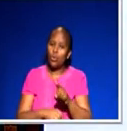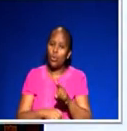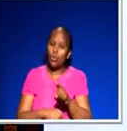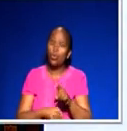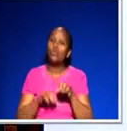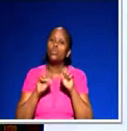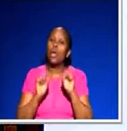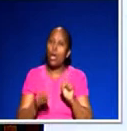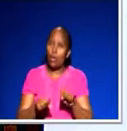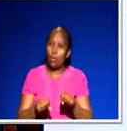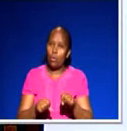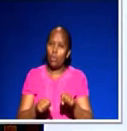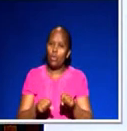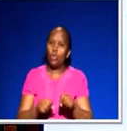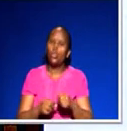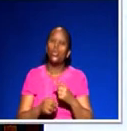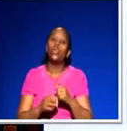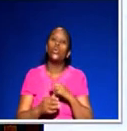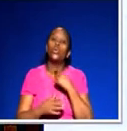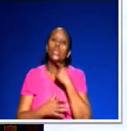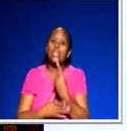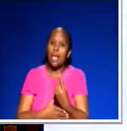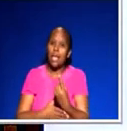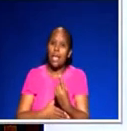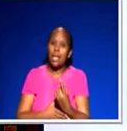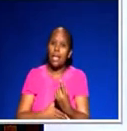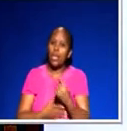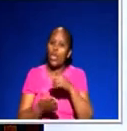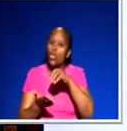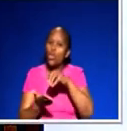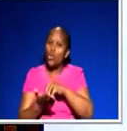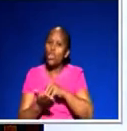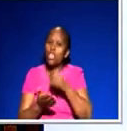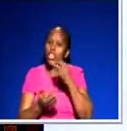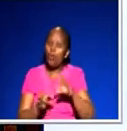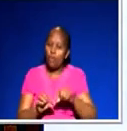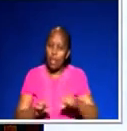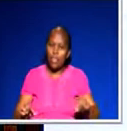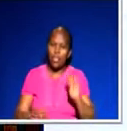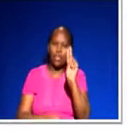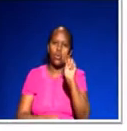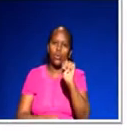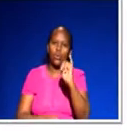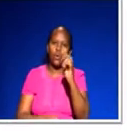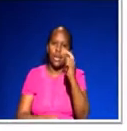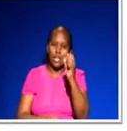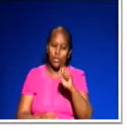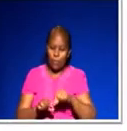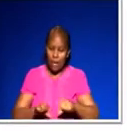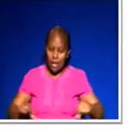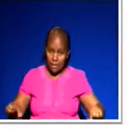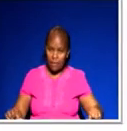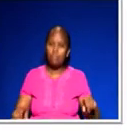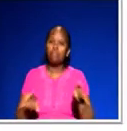be able to state the units of length. You are also going